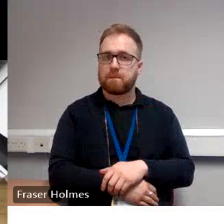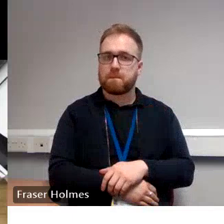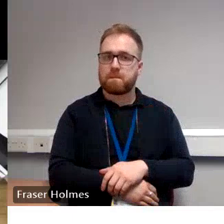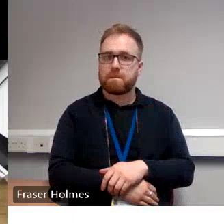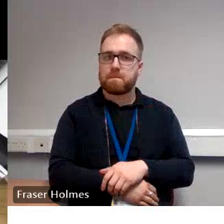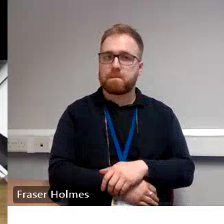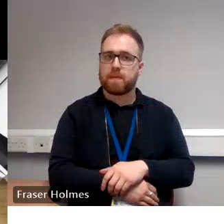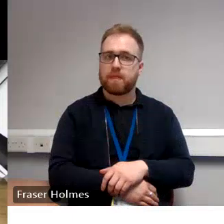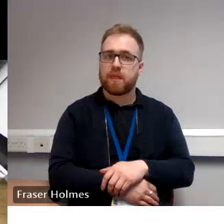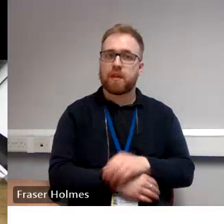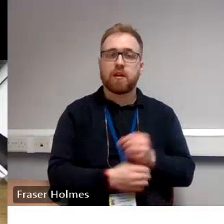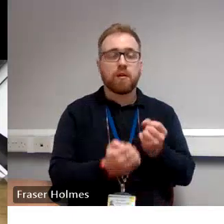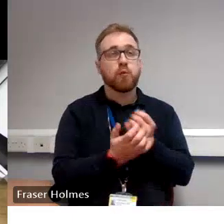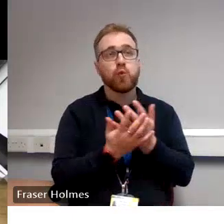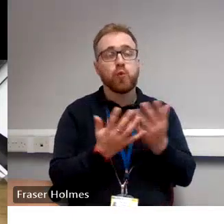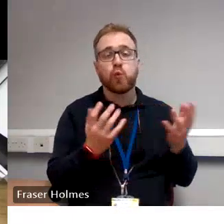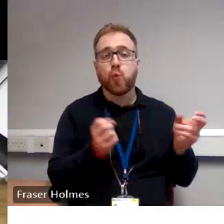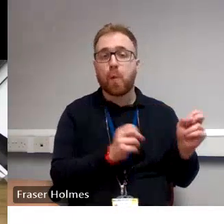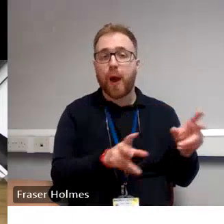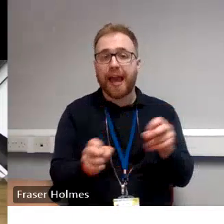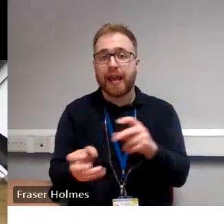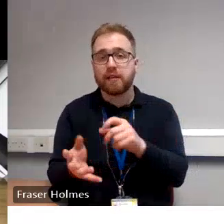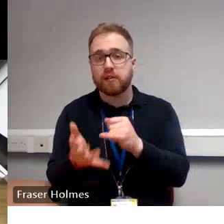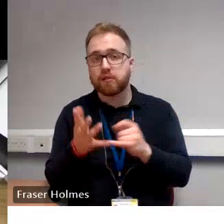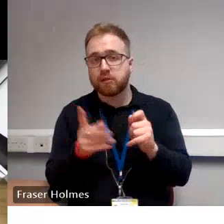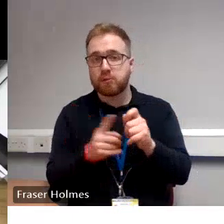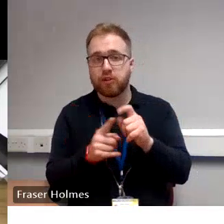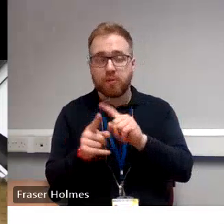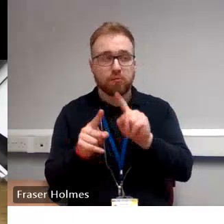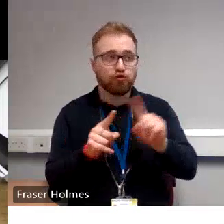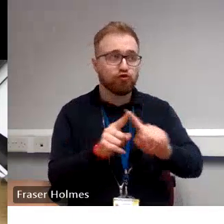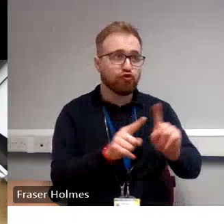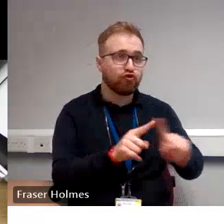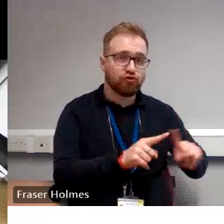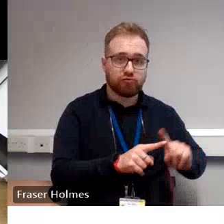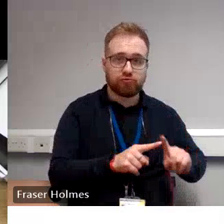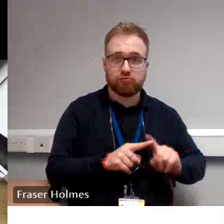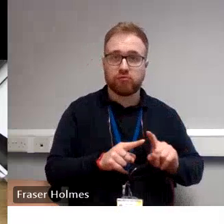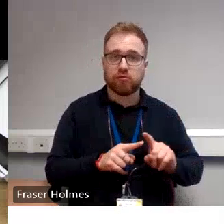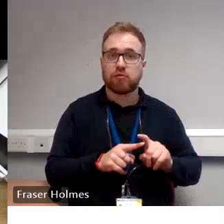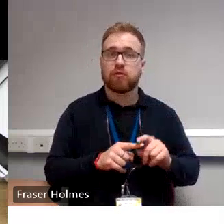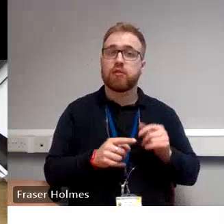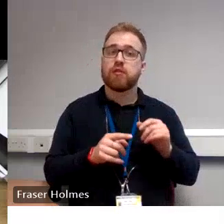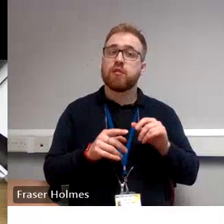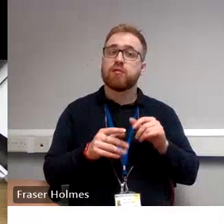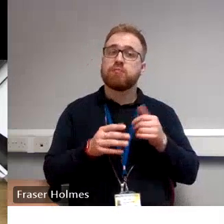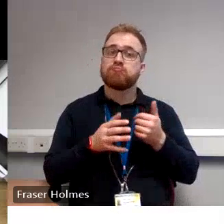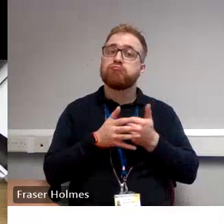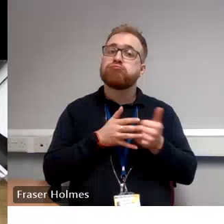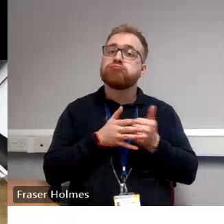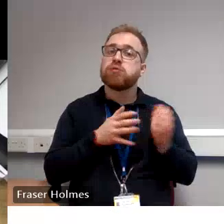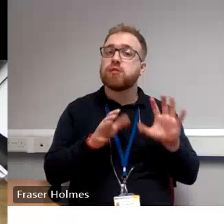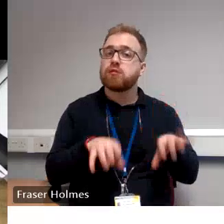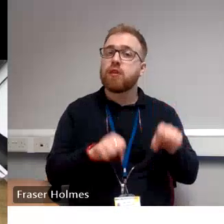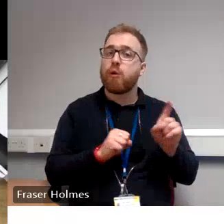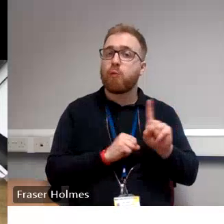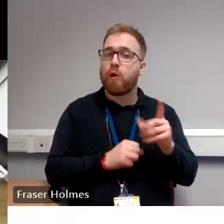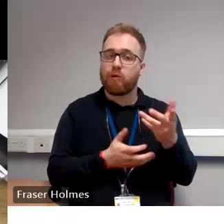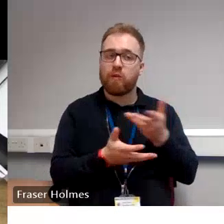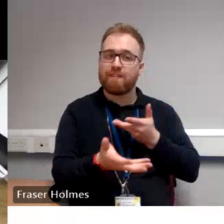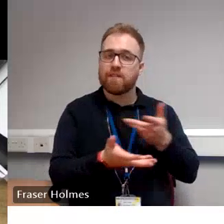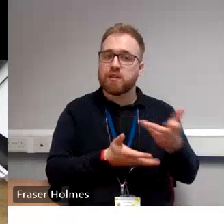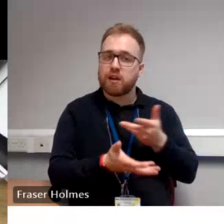There are lots of different ways of providing social prescribing services. It often starts with a conversation, perhaps